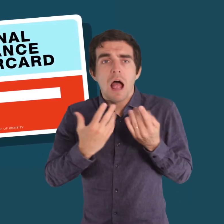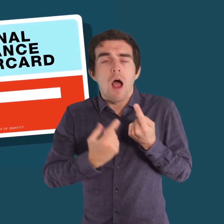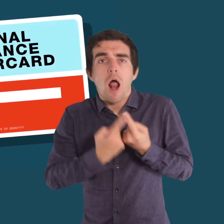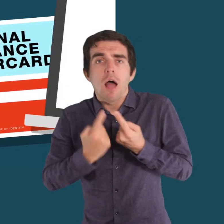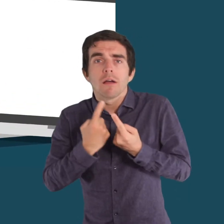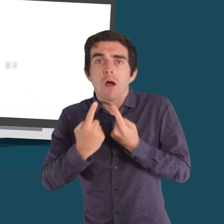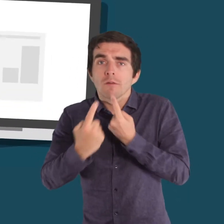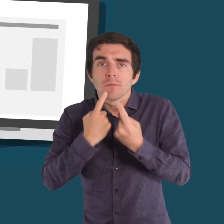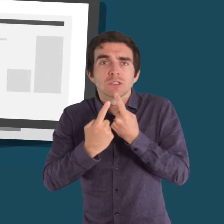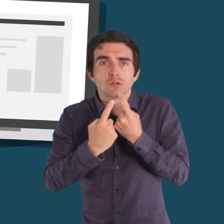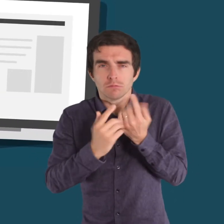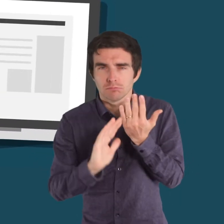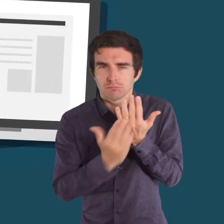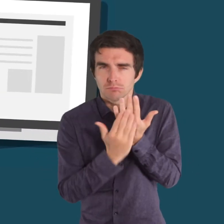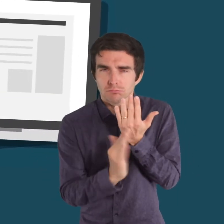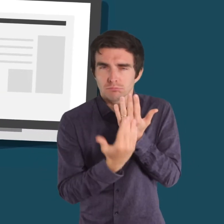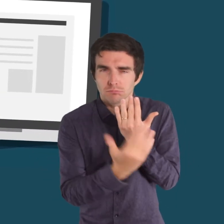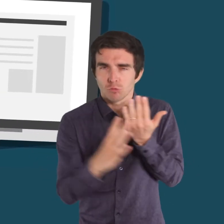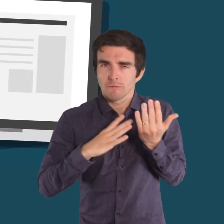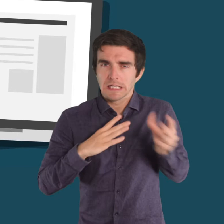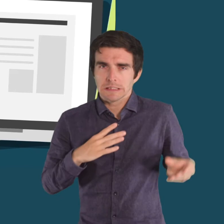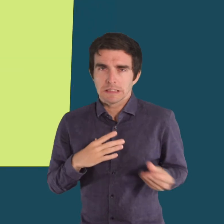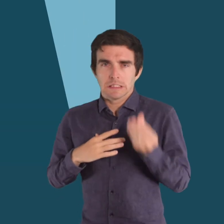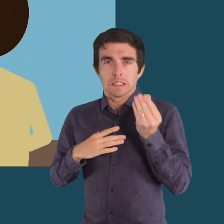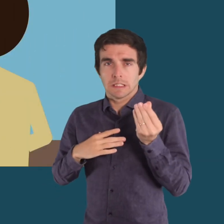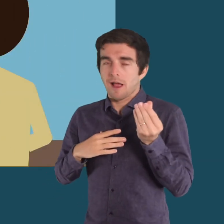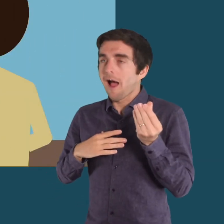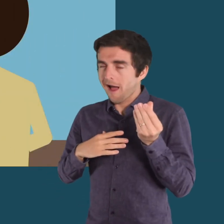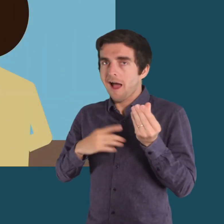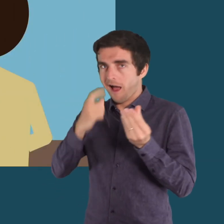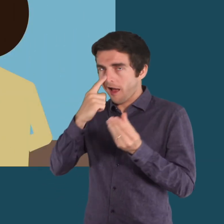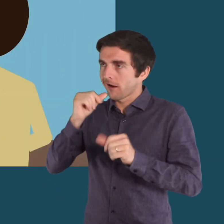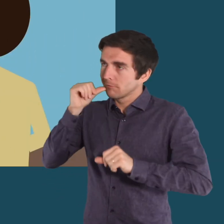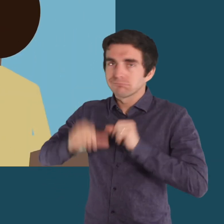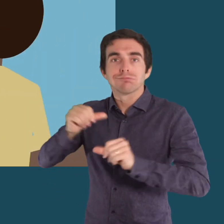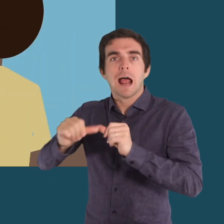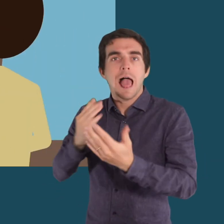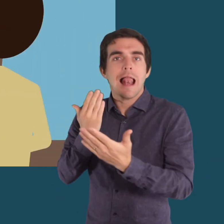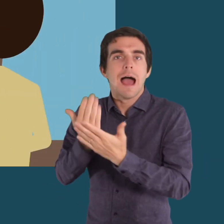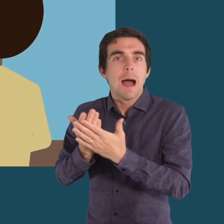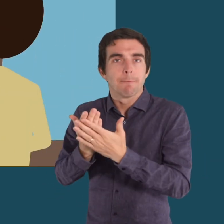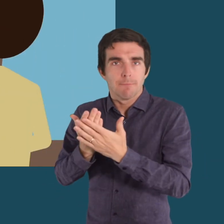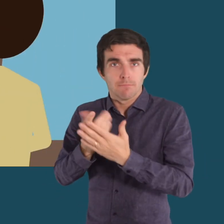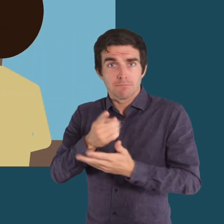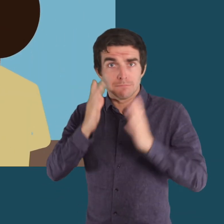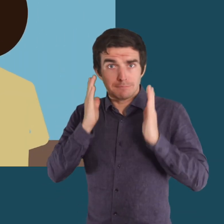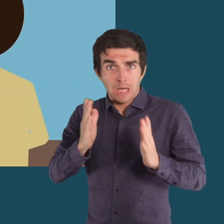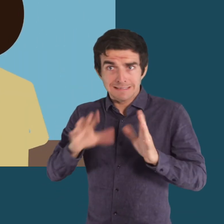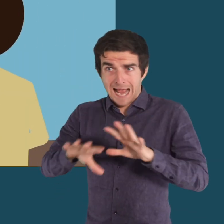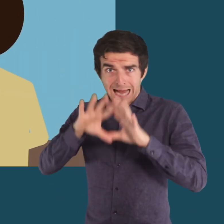more information you have ready, the quicker you will complete the claim process. You don't have to complete your claim in a single